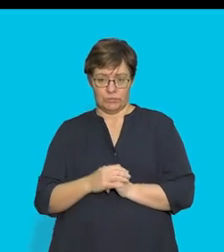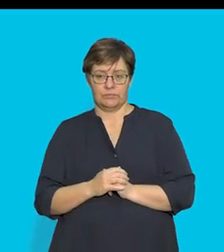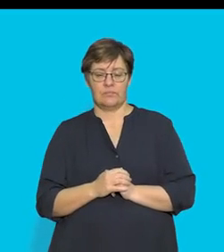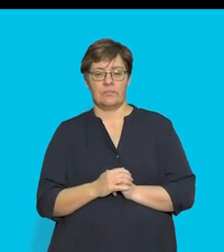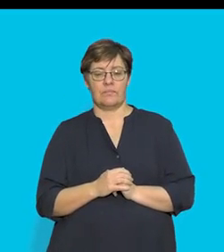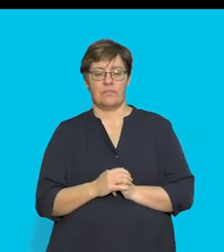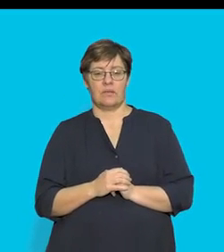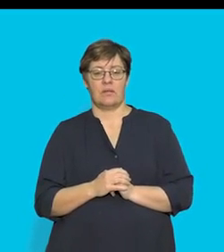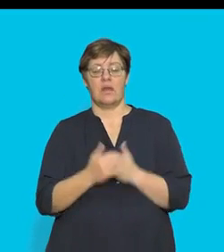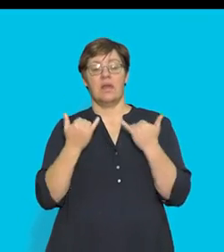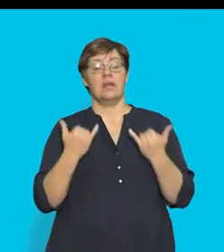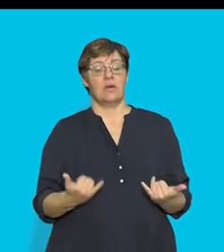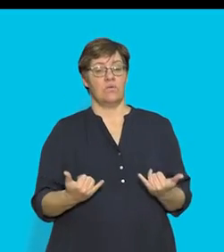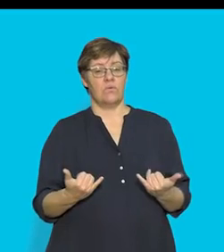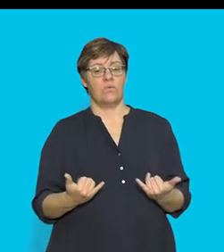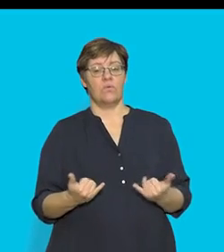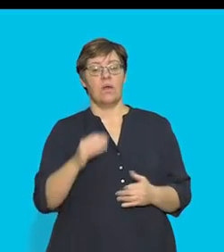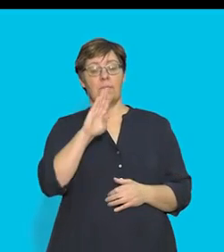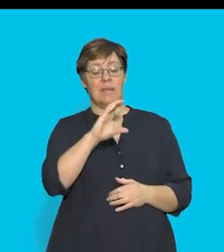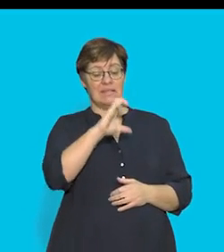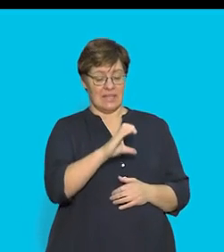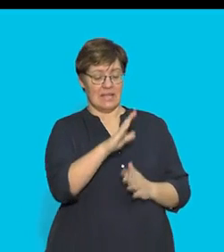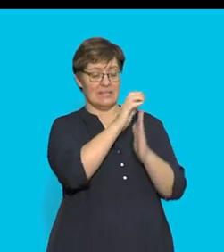just make BC the subject of the formula.